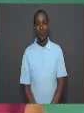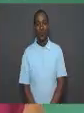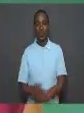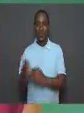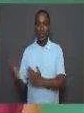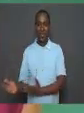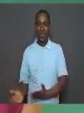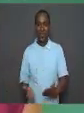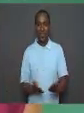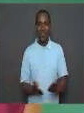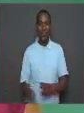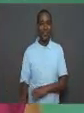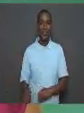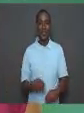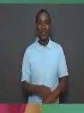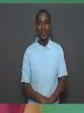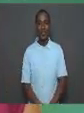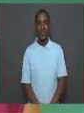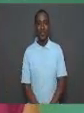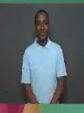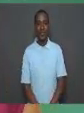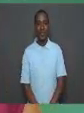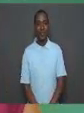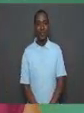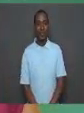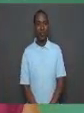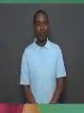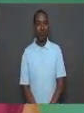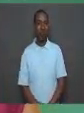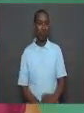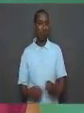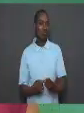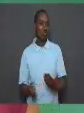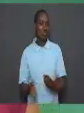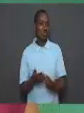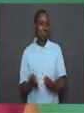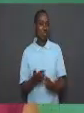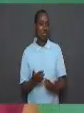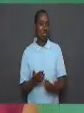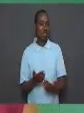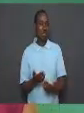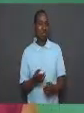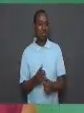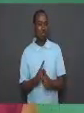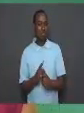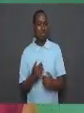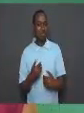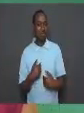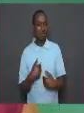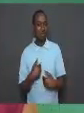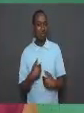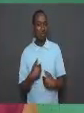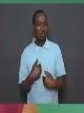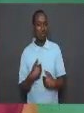Welcome back, students. Here are a few easy things you can do to make sure